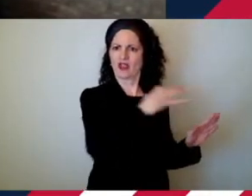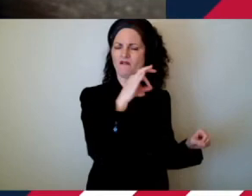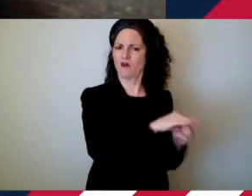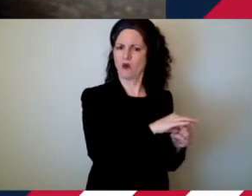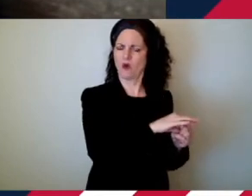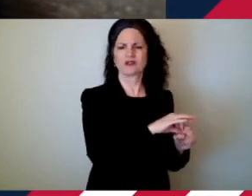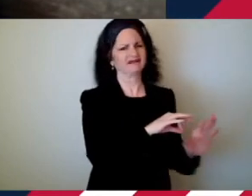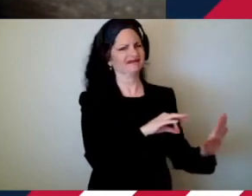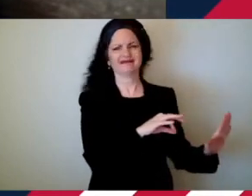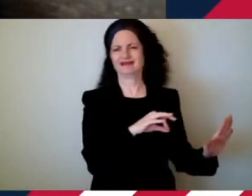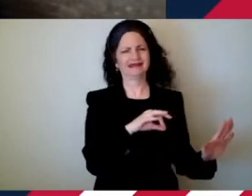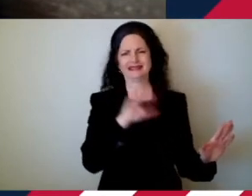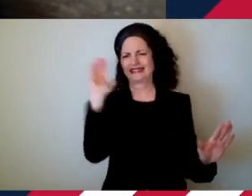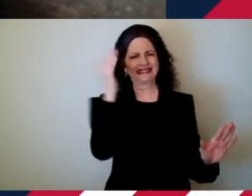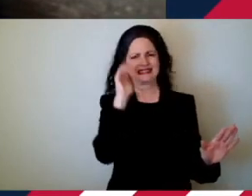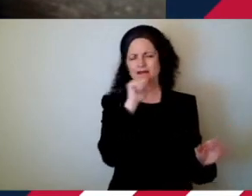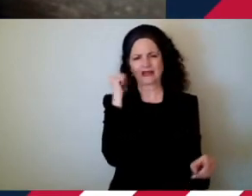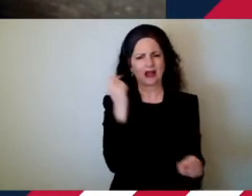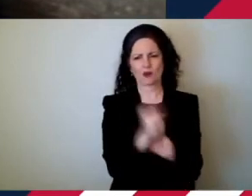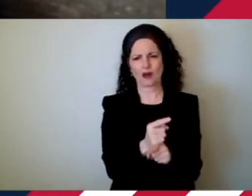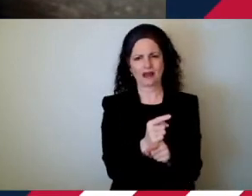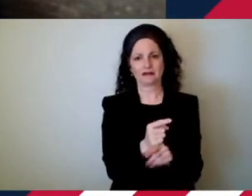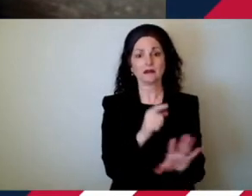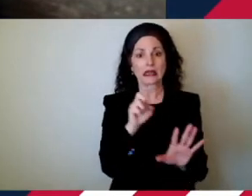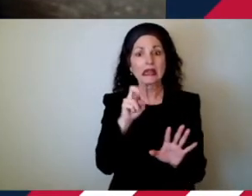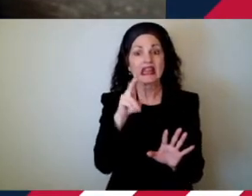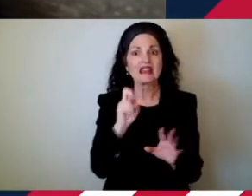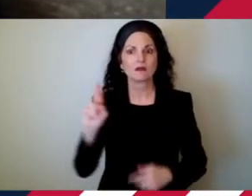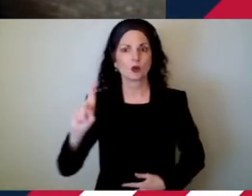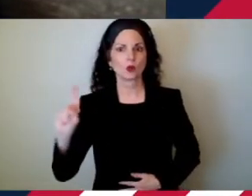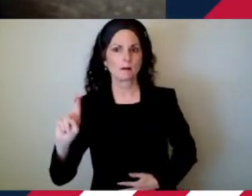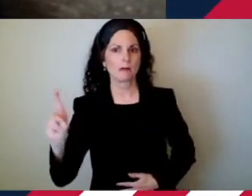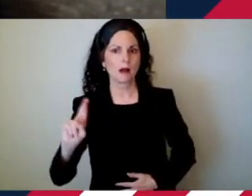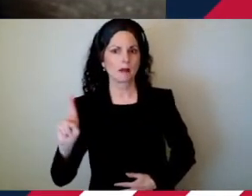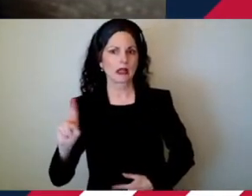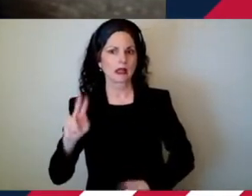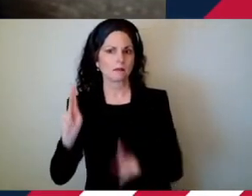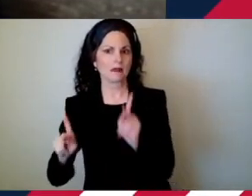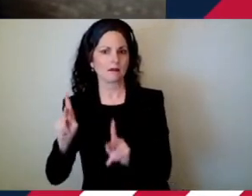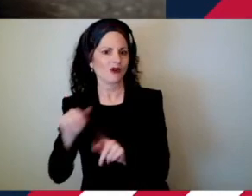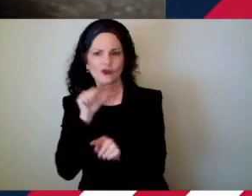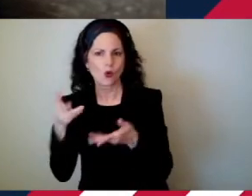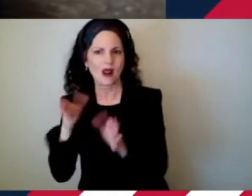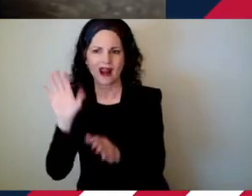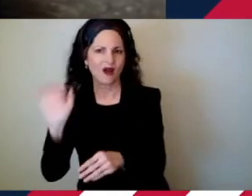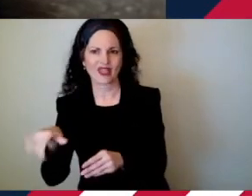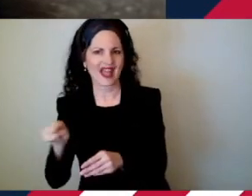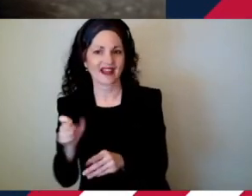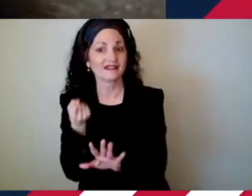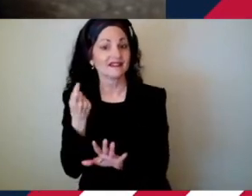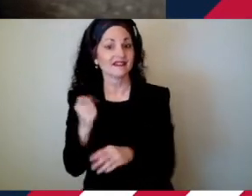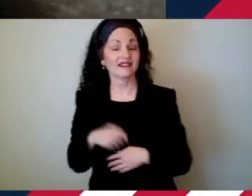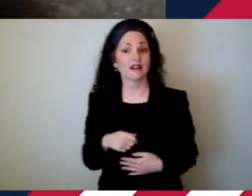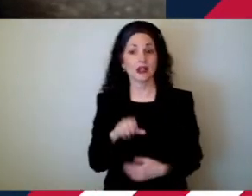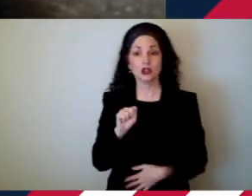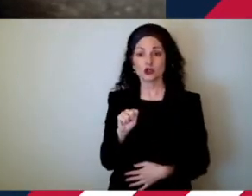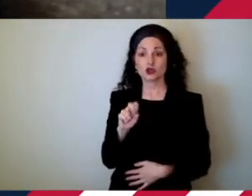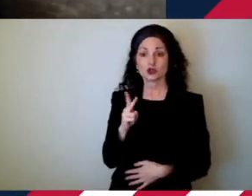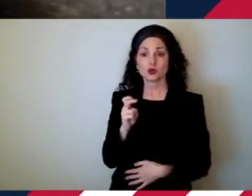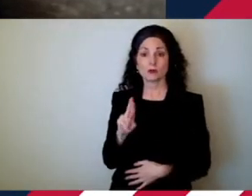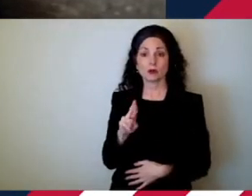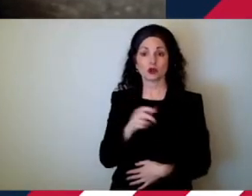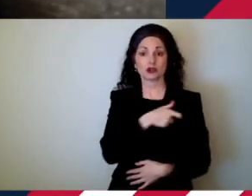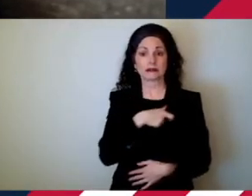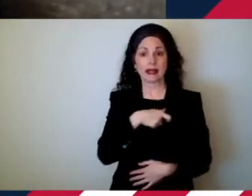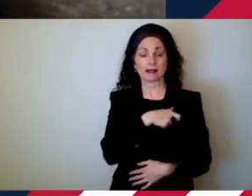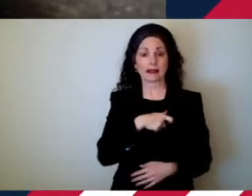not allow it in their nomination process. If superdelegates are ever in the future in any election seen as